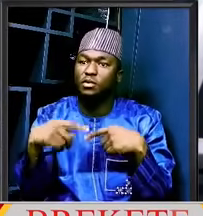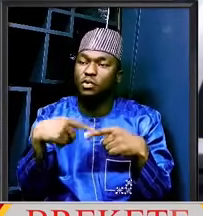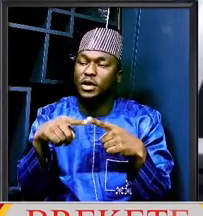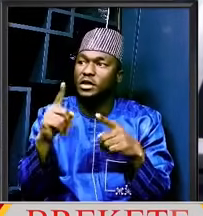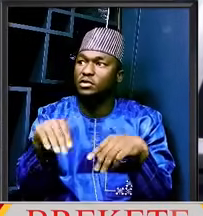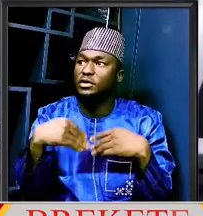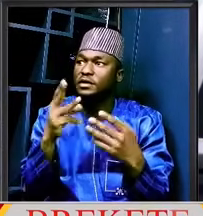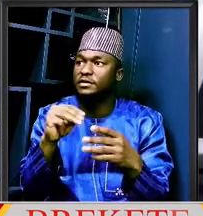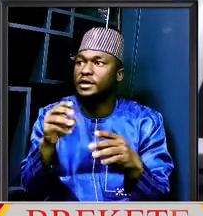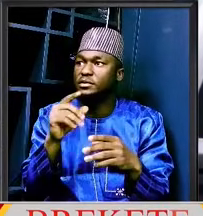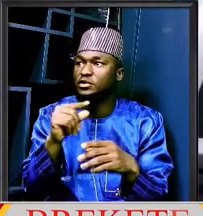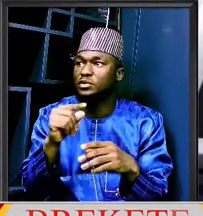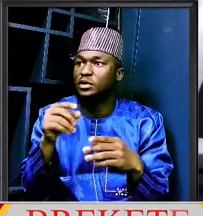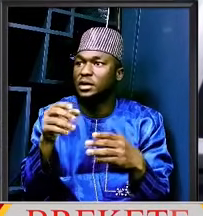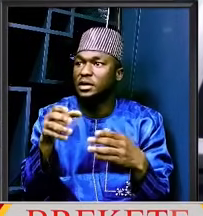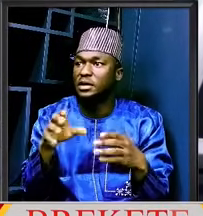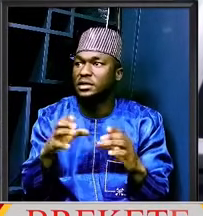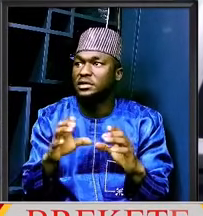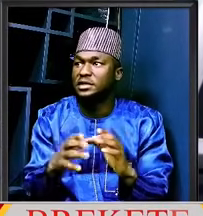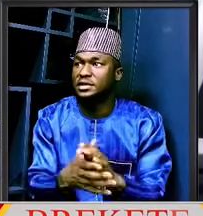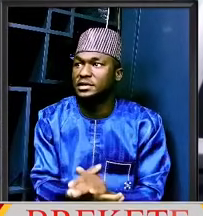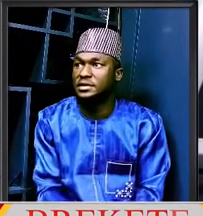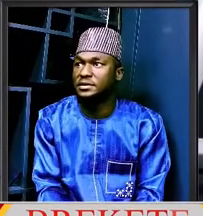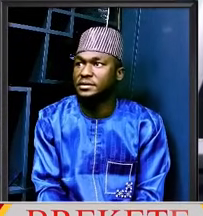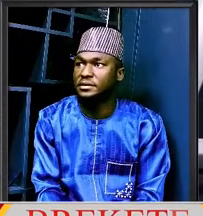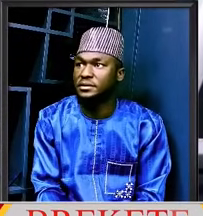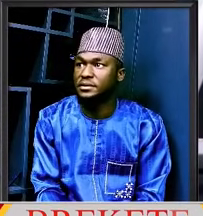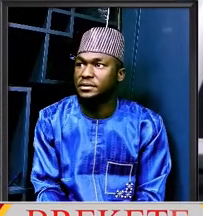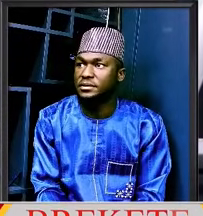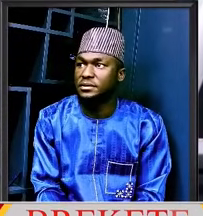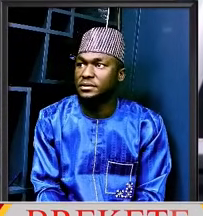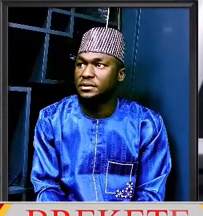na so it be, like that ustaz. Mm-hmm.